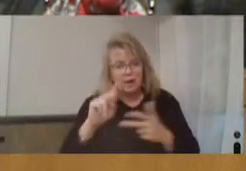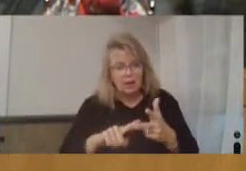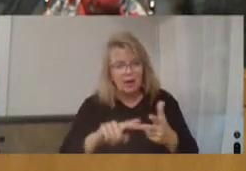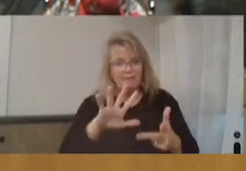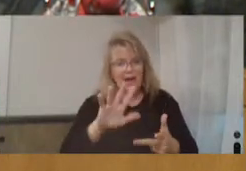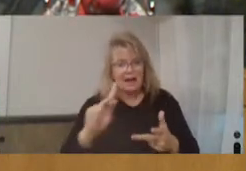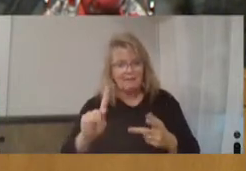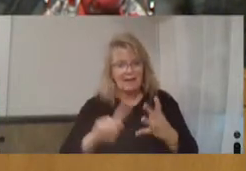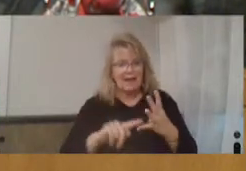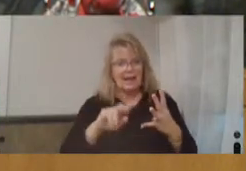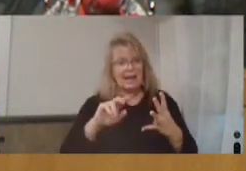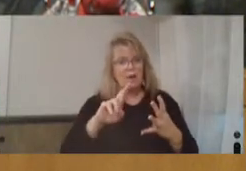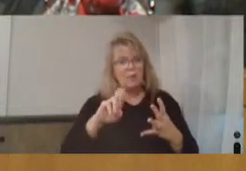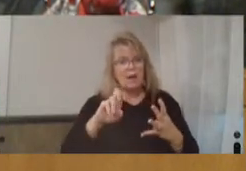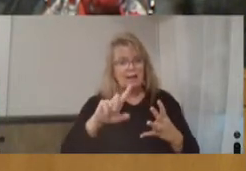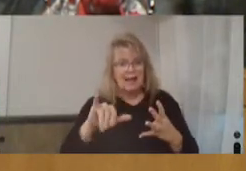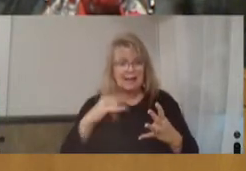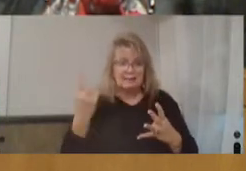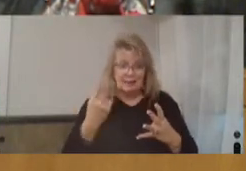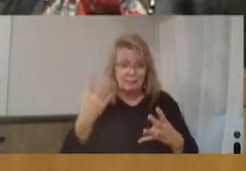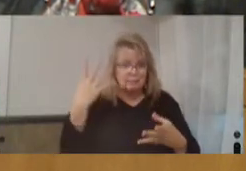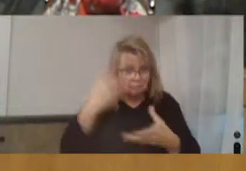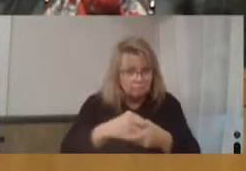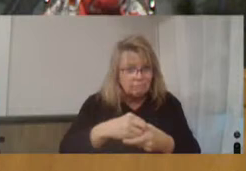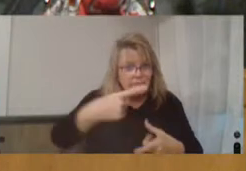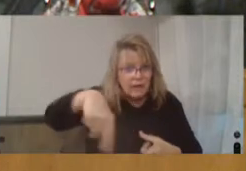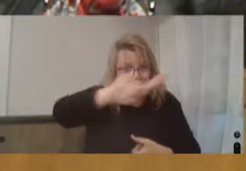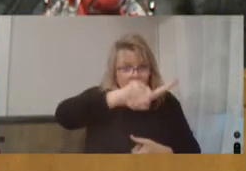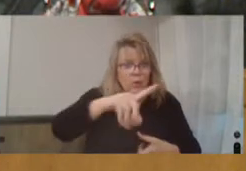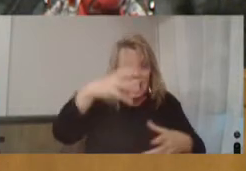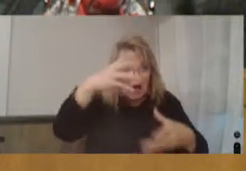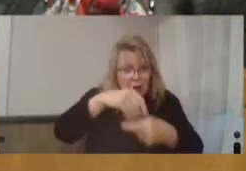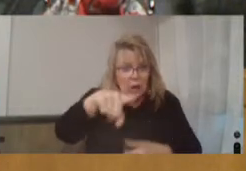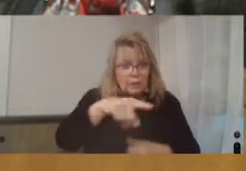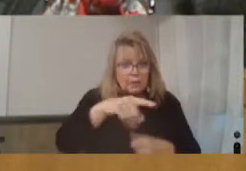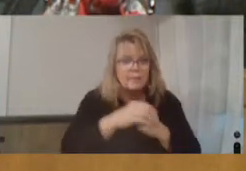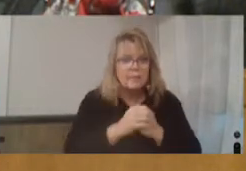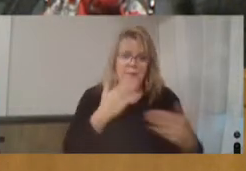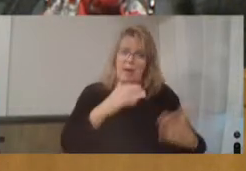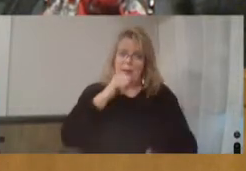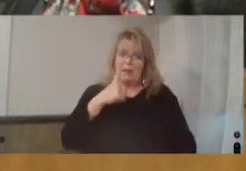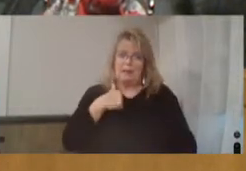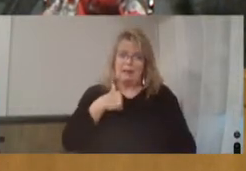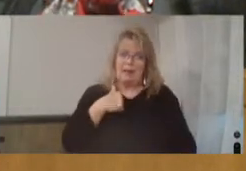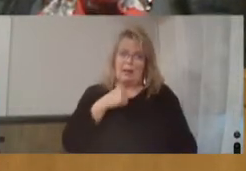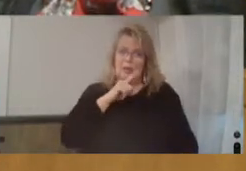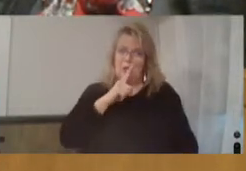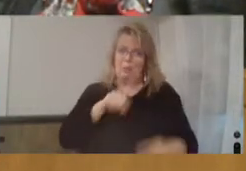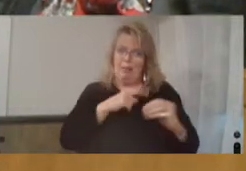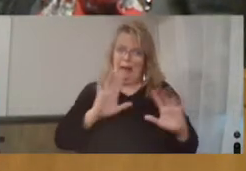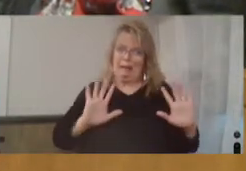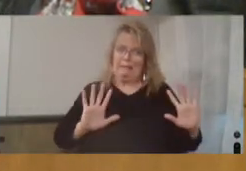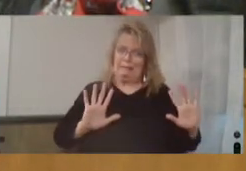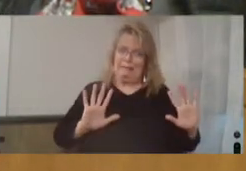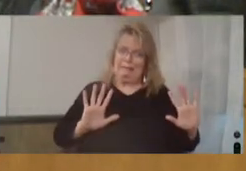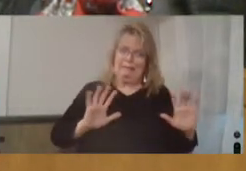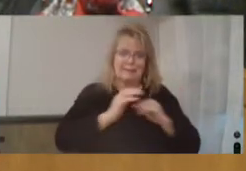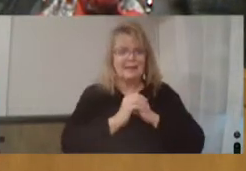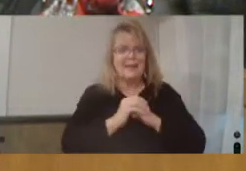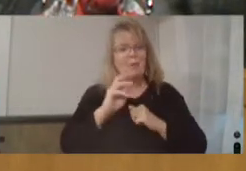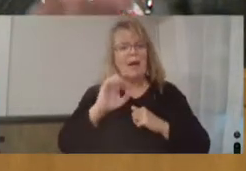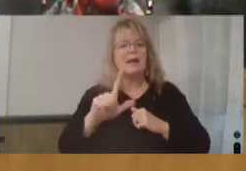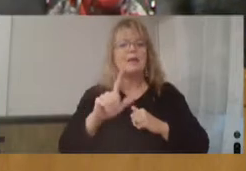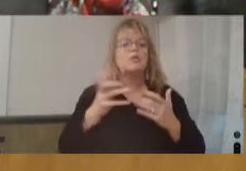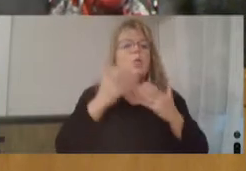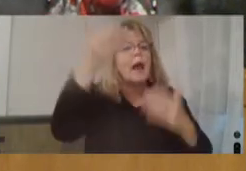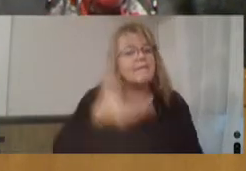something for everyone, including you. So I want to extend an invitation. Maybe not so sure about that. Well, we just want to